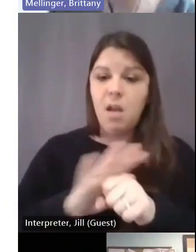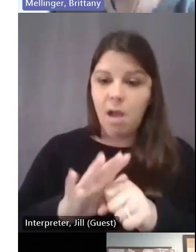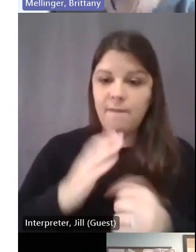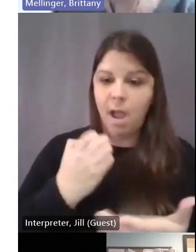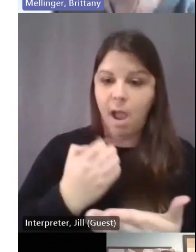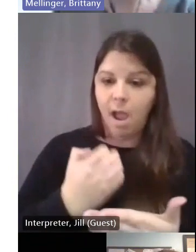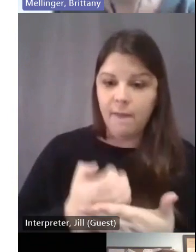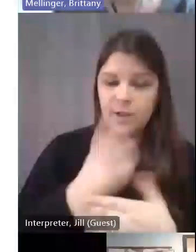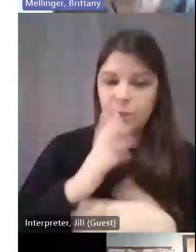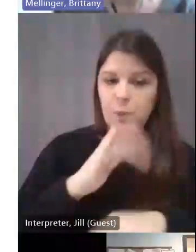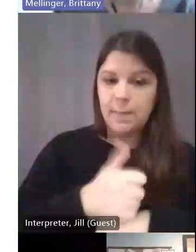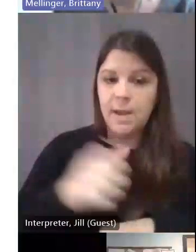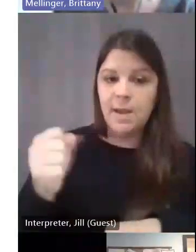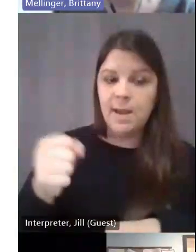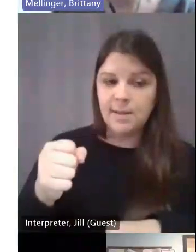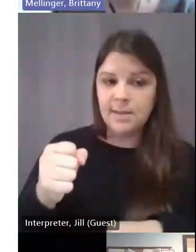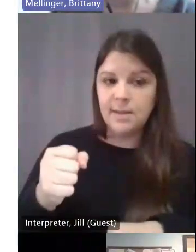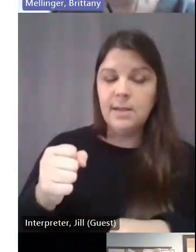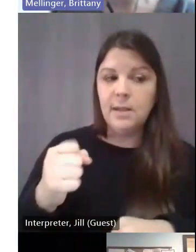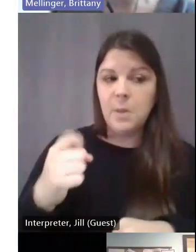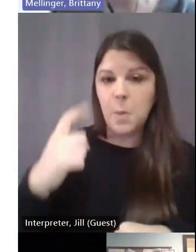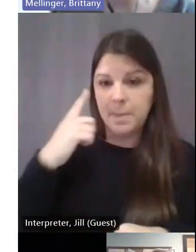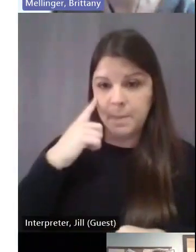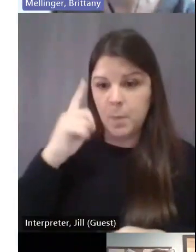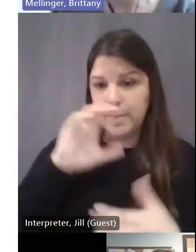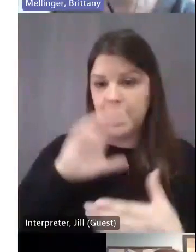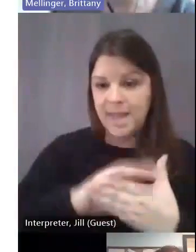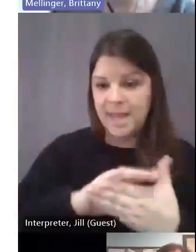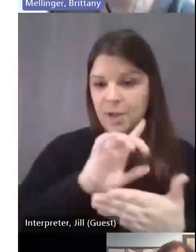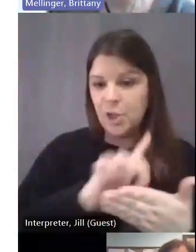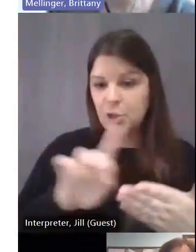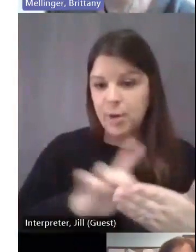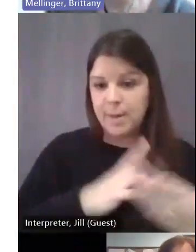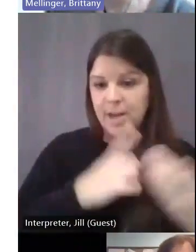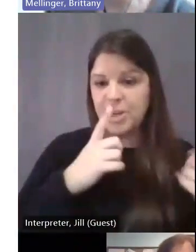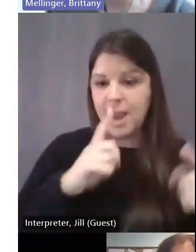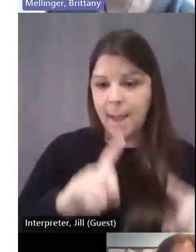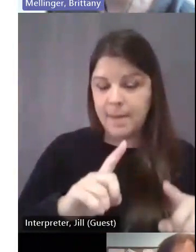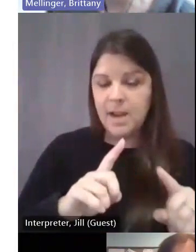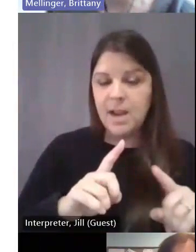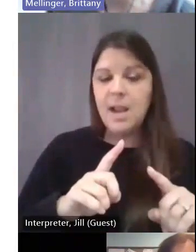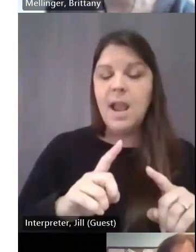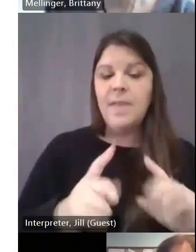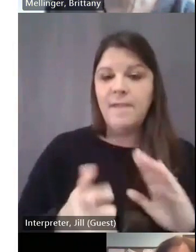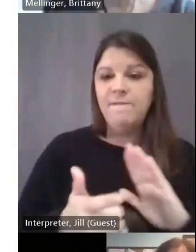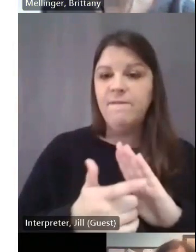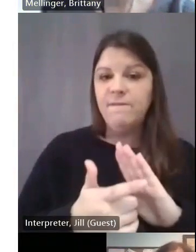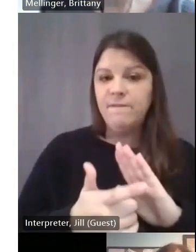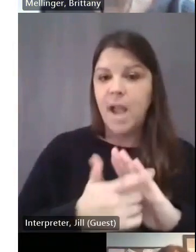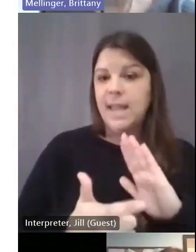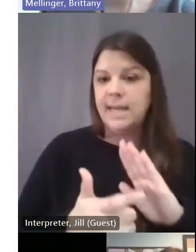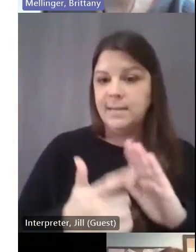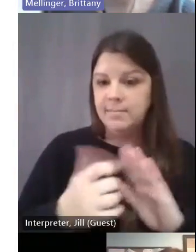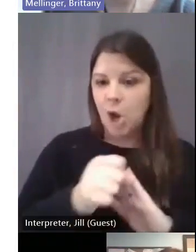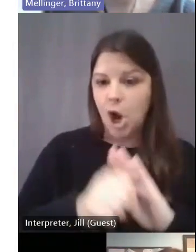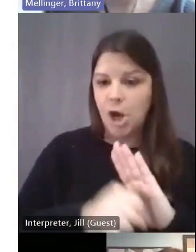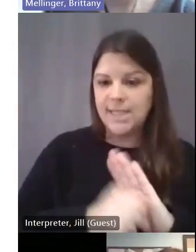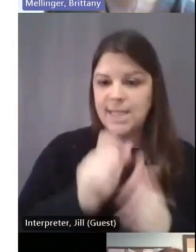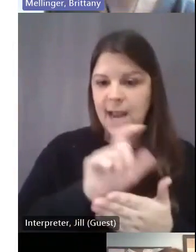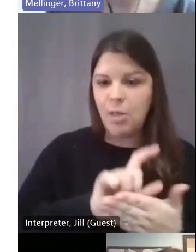to establish that it's more likely than not that discrimination did occur and there was a violation of our state law. If